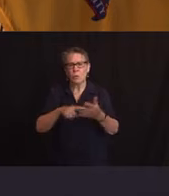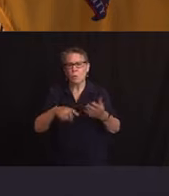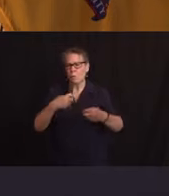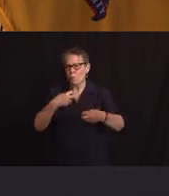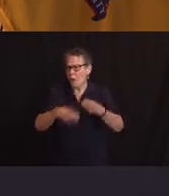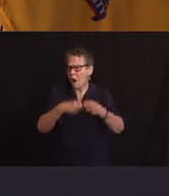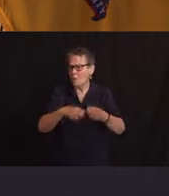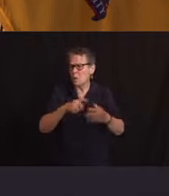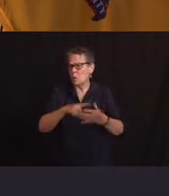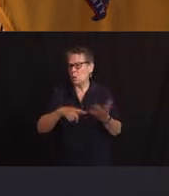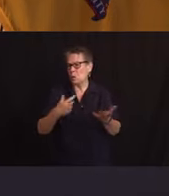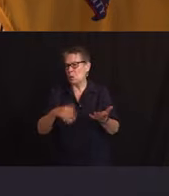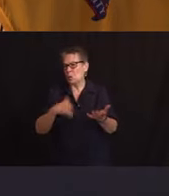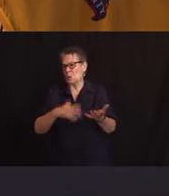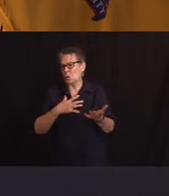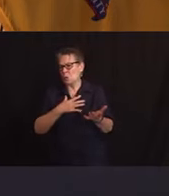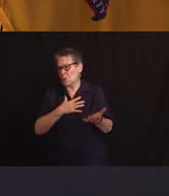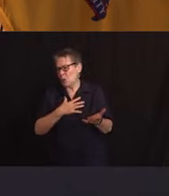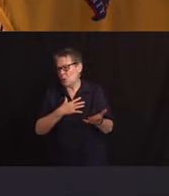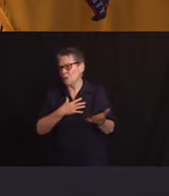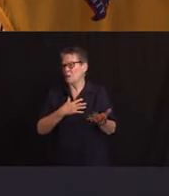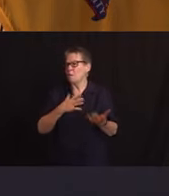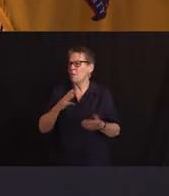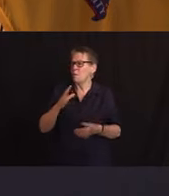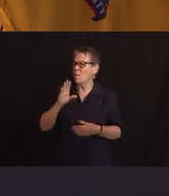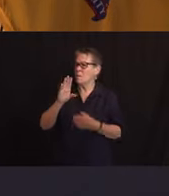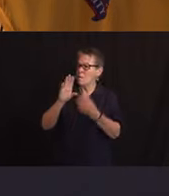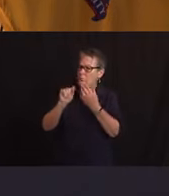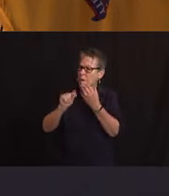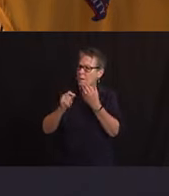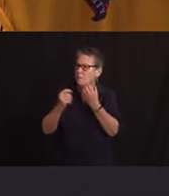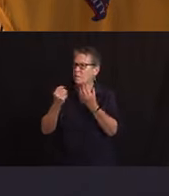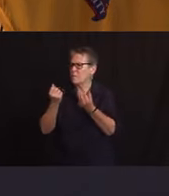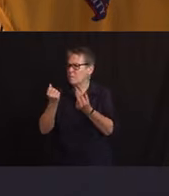but there's an overwhelming amount of folks who desperately need